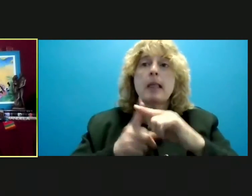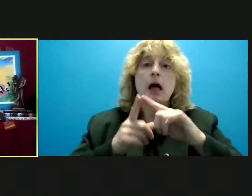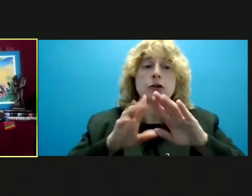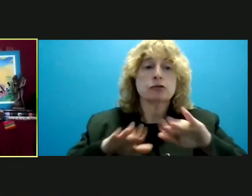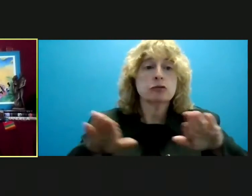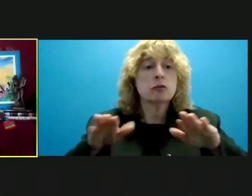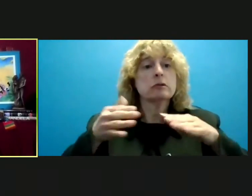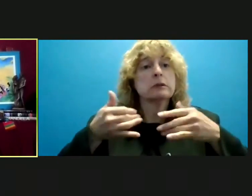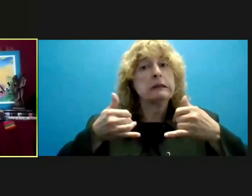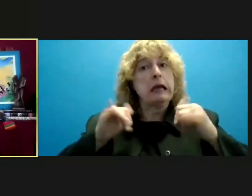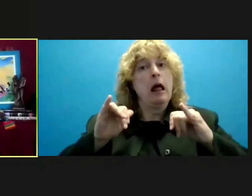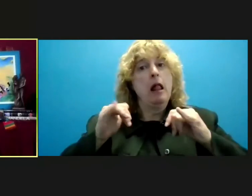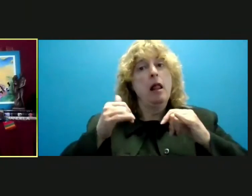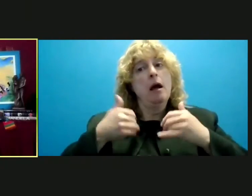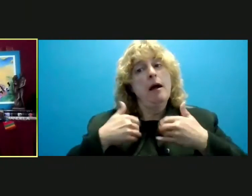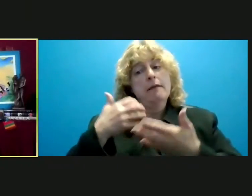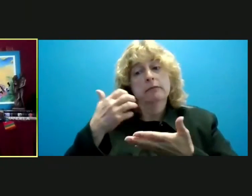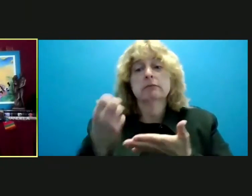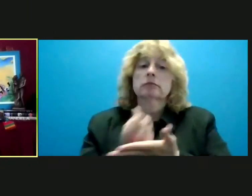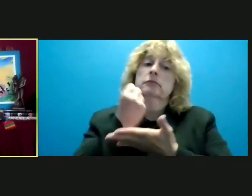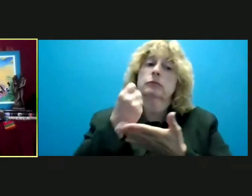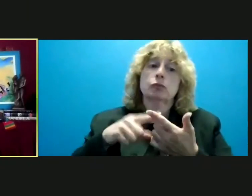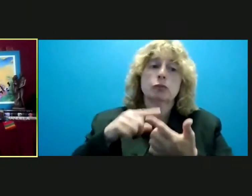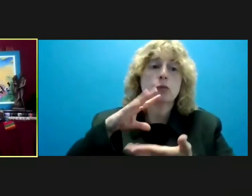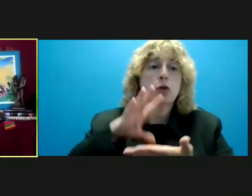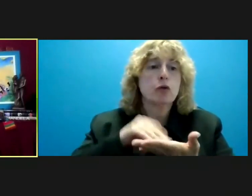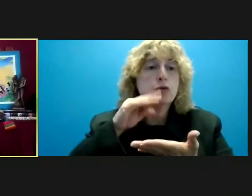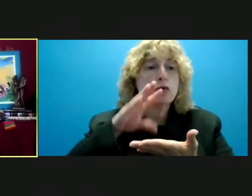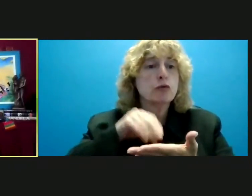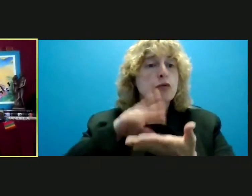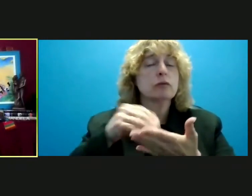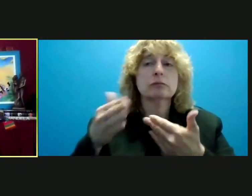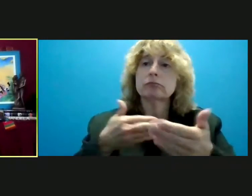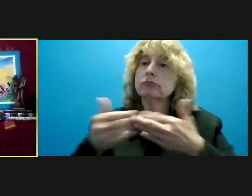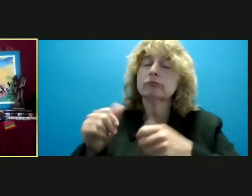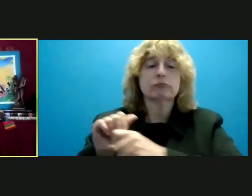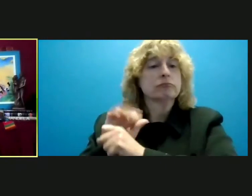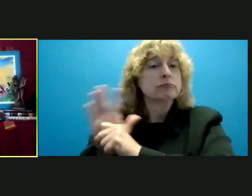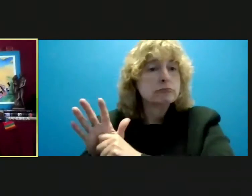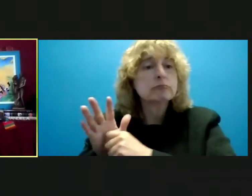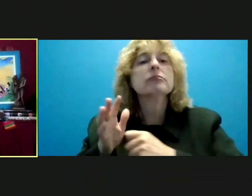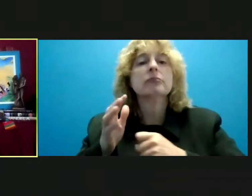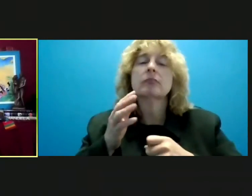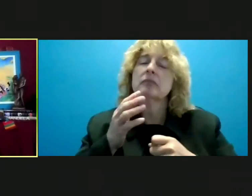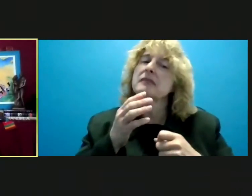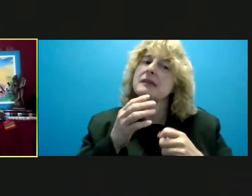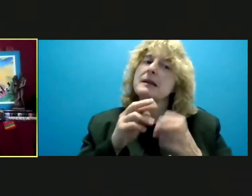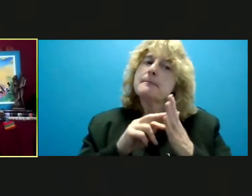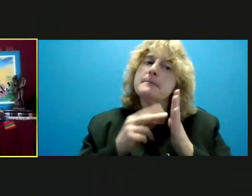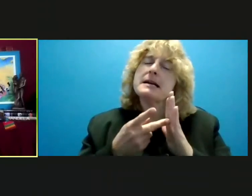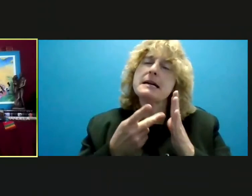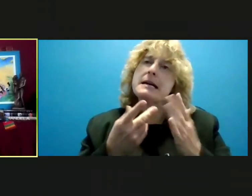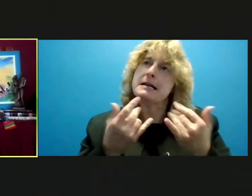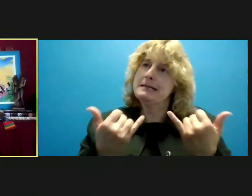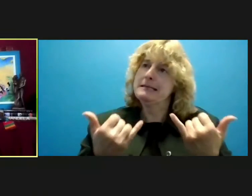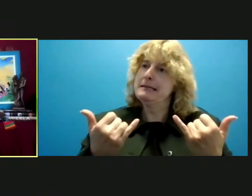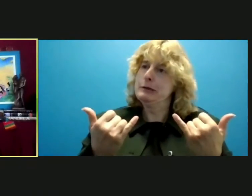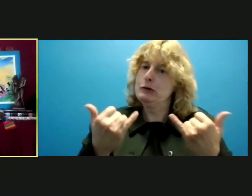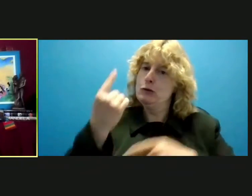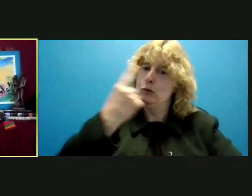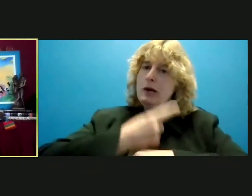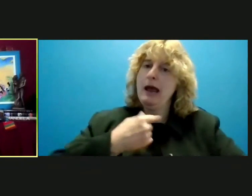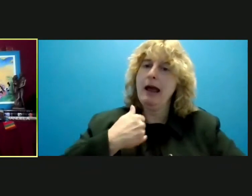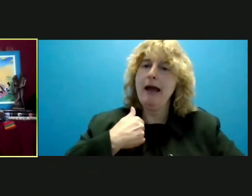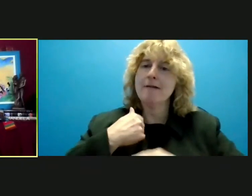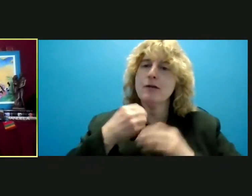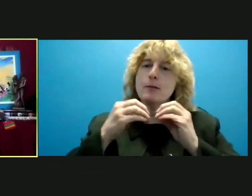So we're really pleased to have on the program today an opportunity to do a little bit of a deep dive, both with